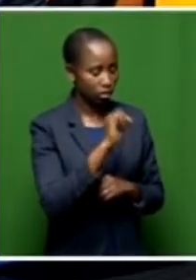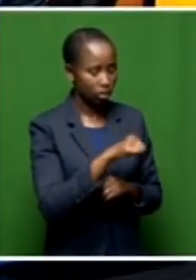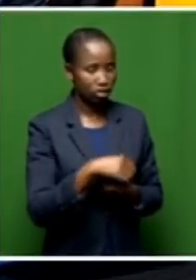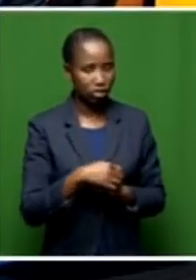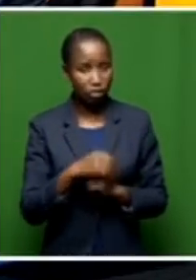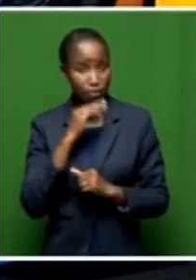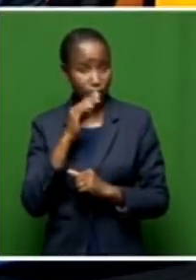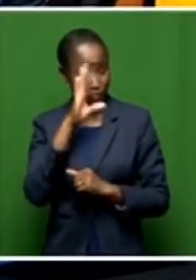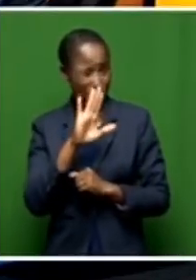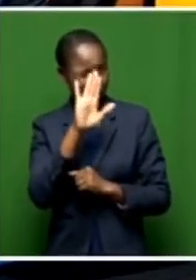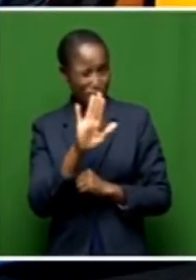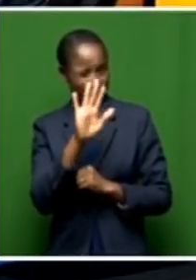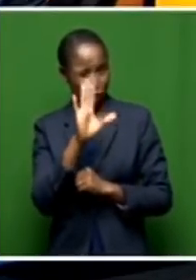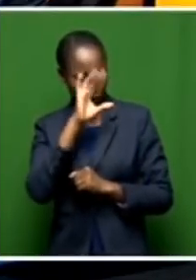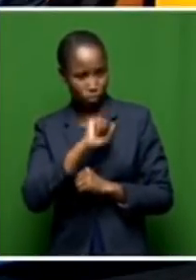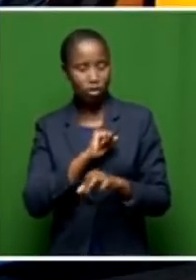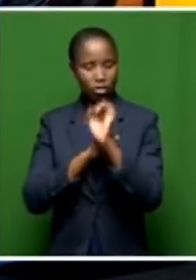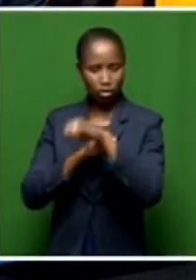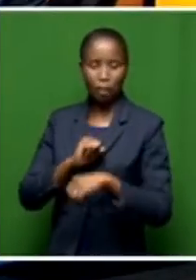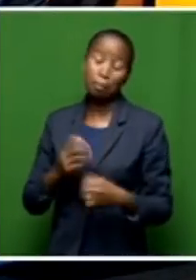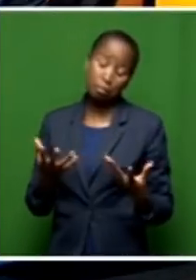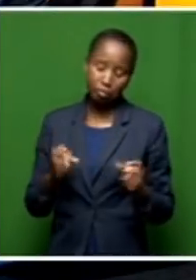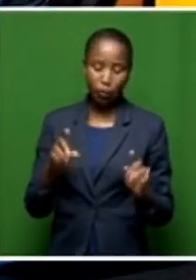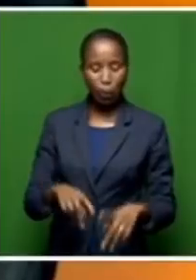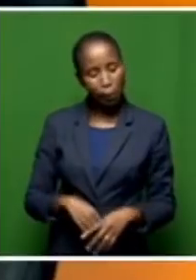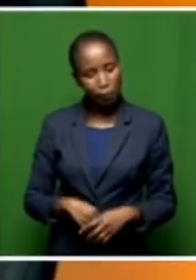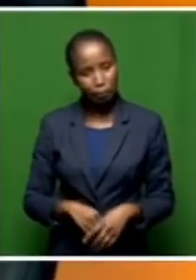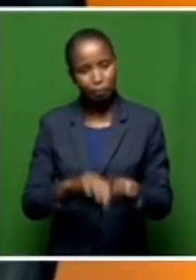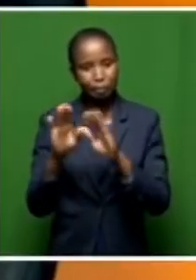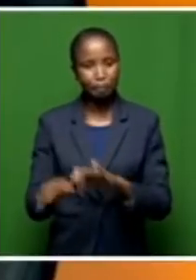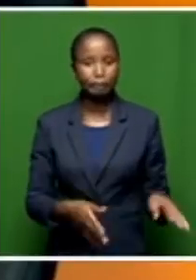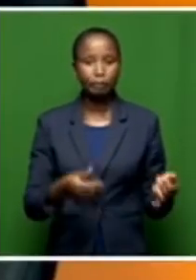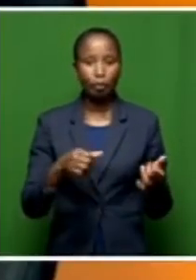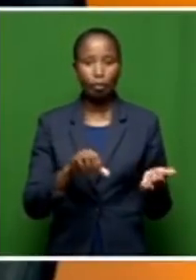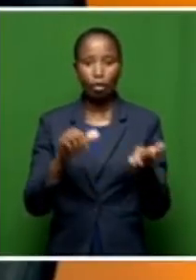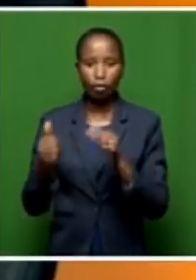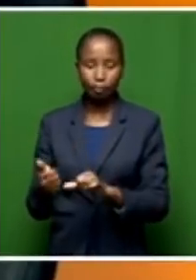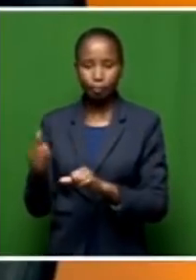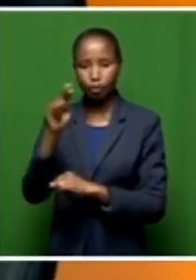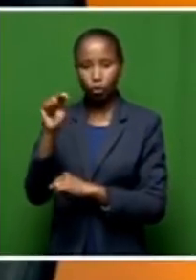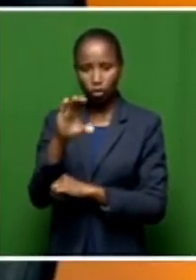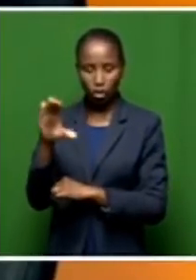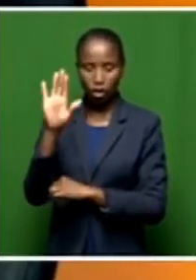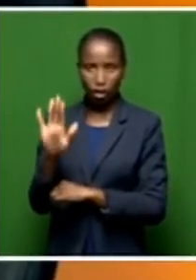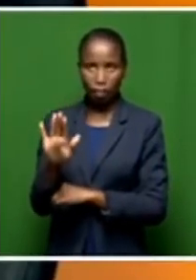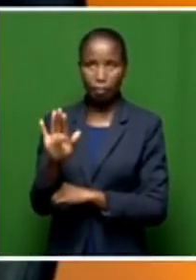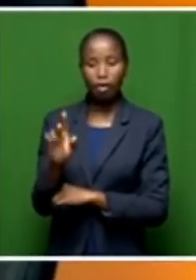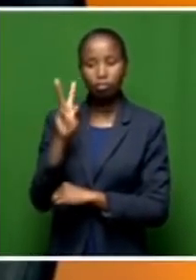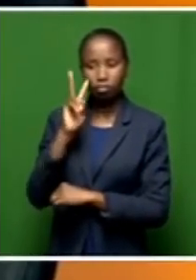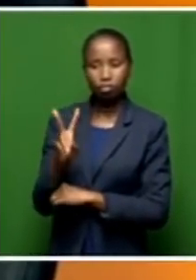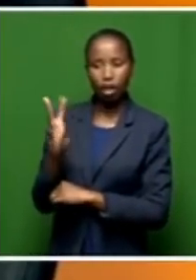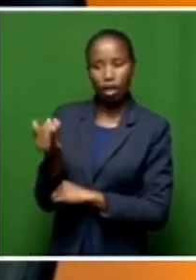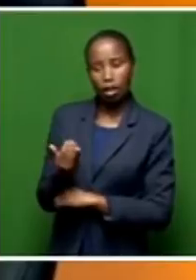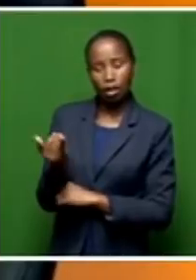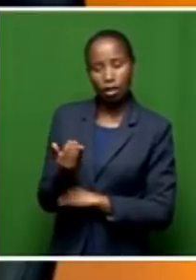okay. For Northern Cape, it seems like there's almost 34% that's